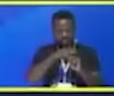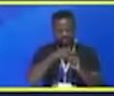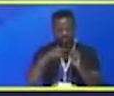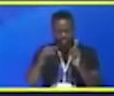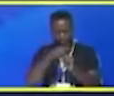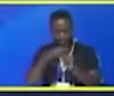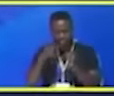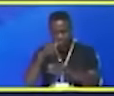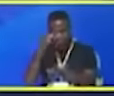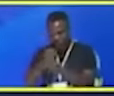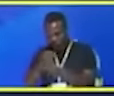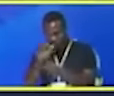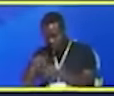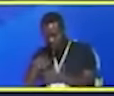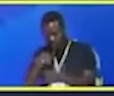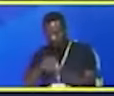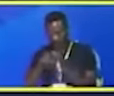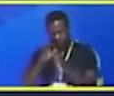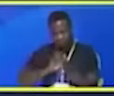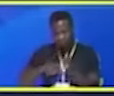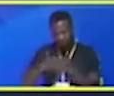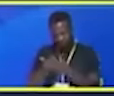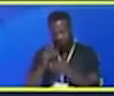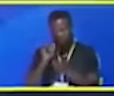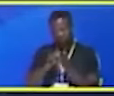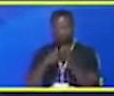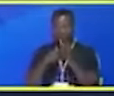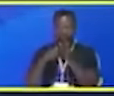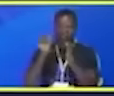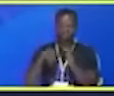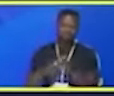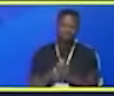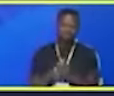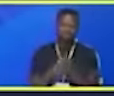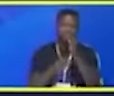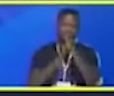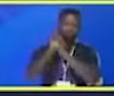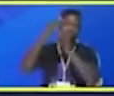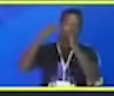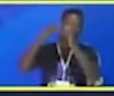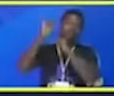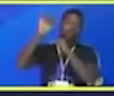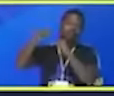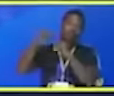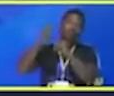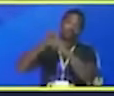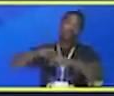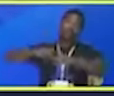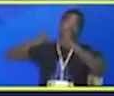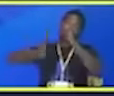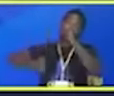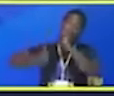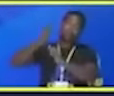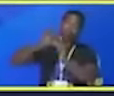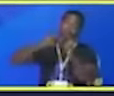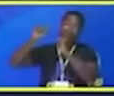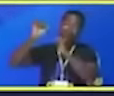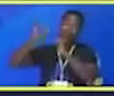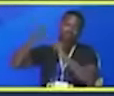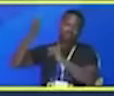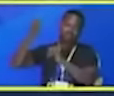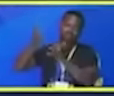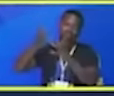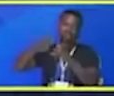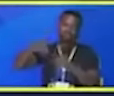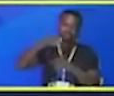in receiving that product. Can I tell you, ladies and gentlemen, the God of the heavens, as mighty and as powerful as he is, wants us